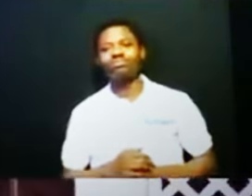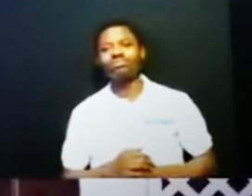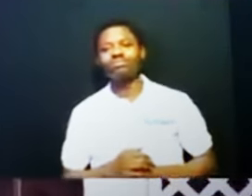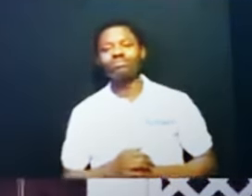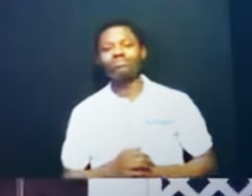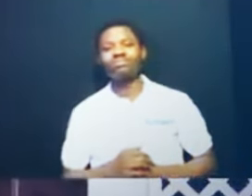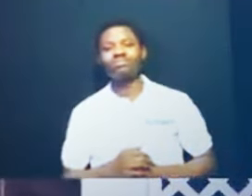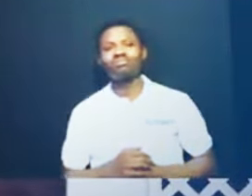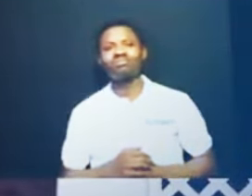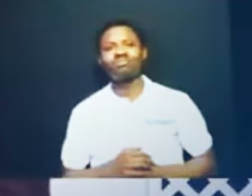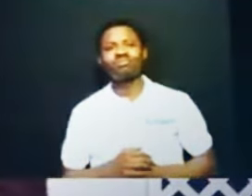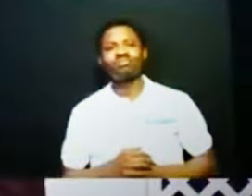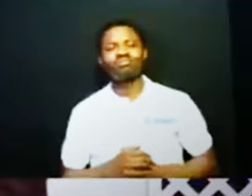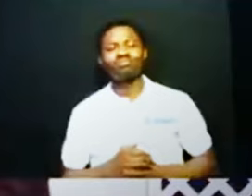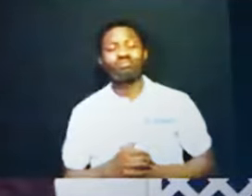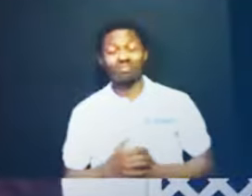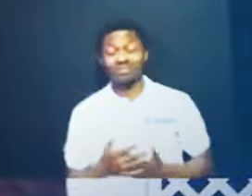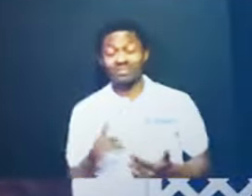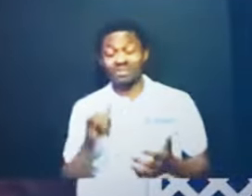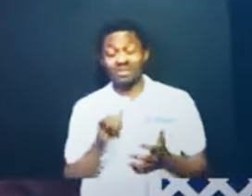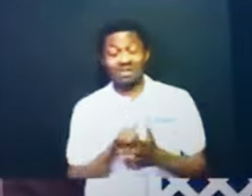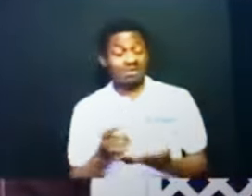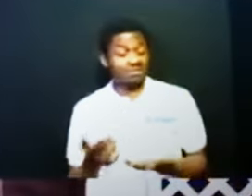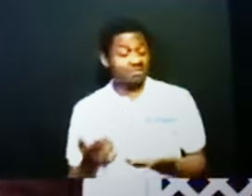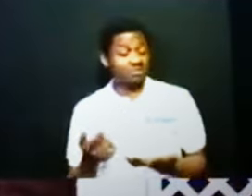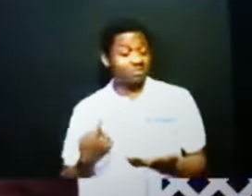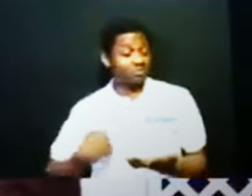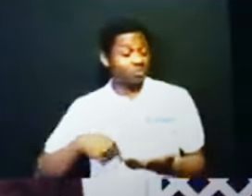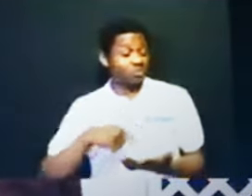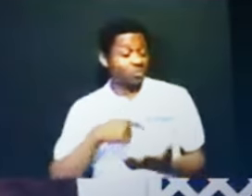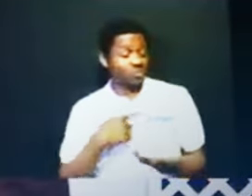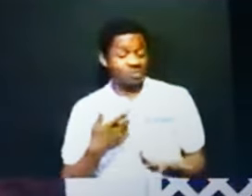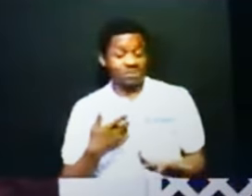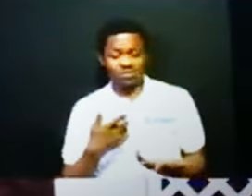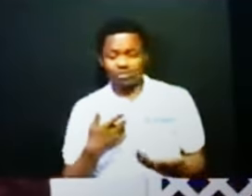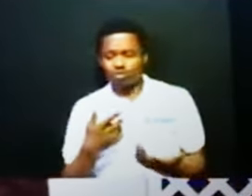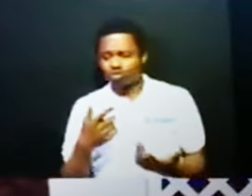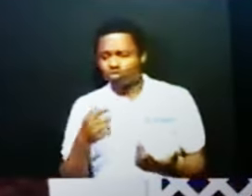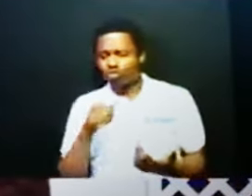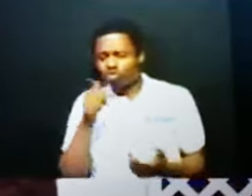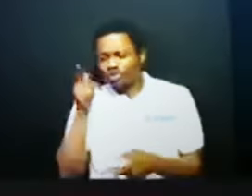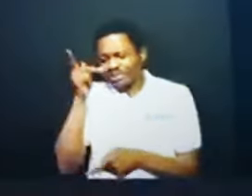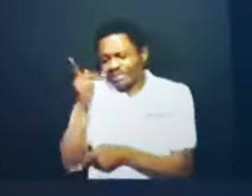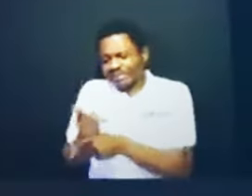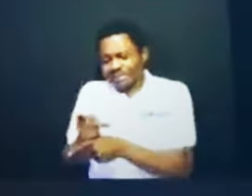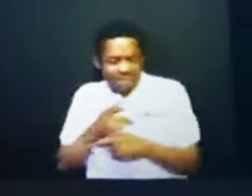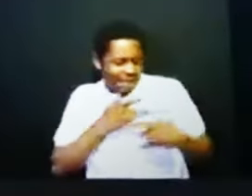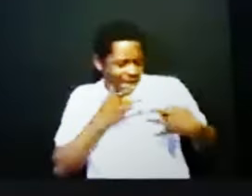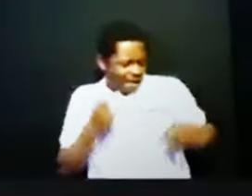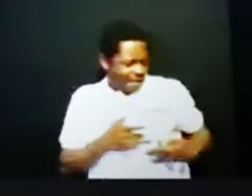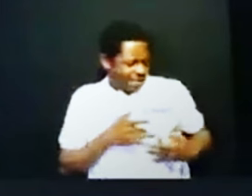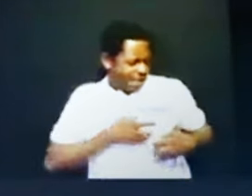we will not contract that hardened heart that drifts